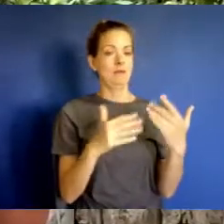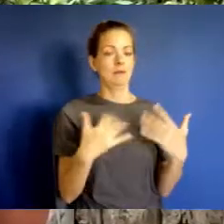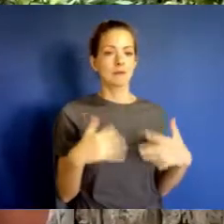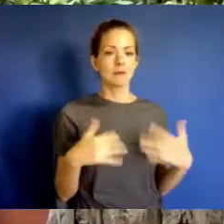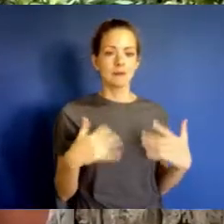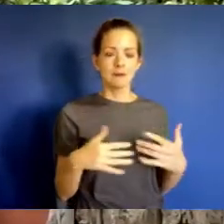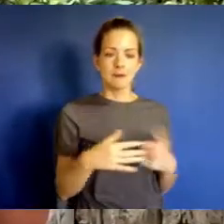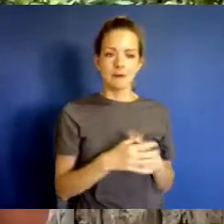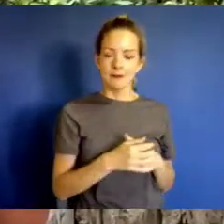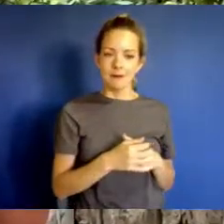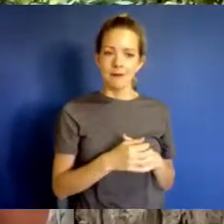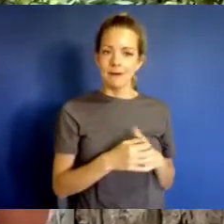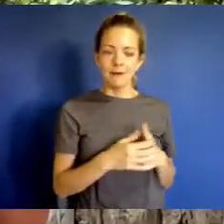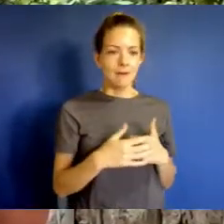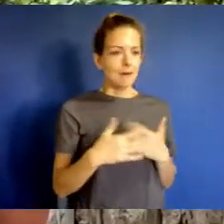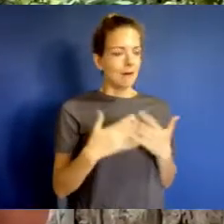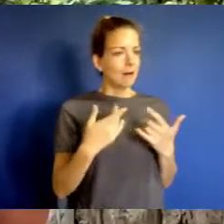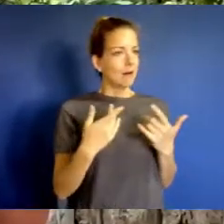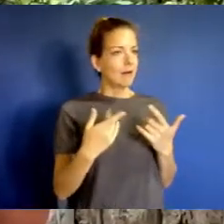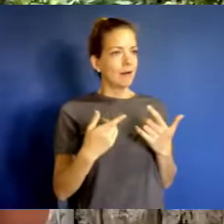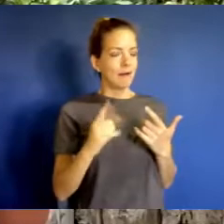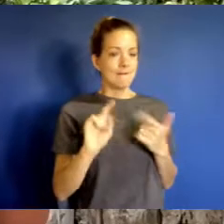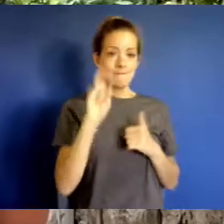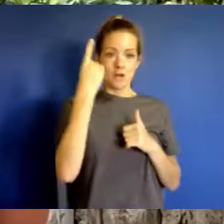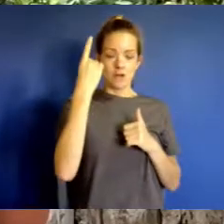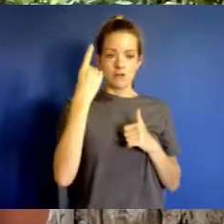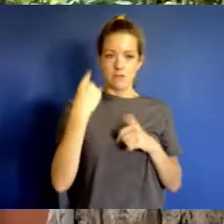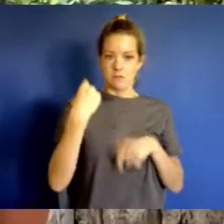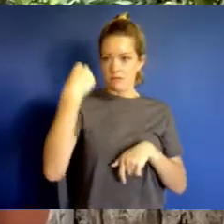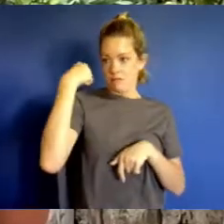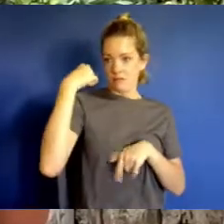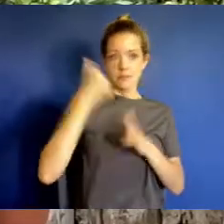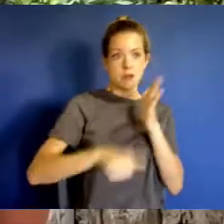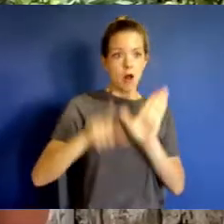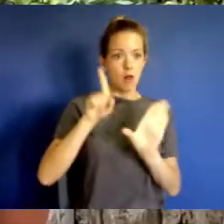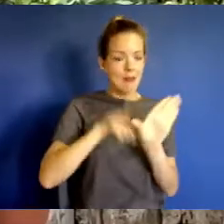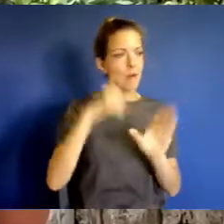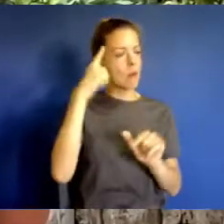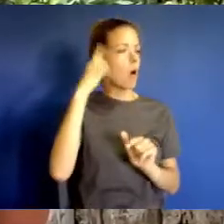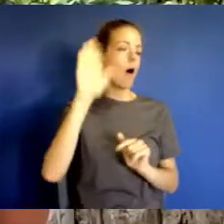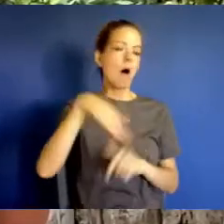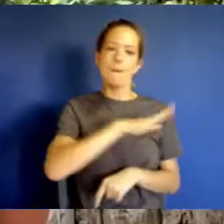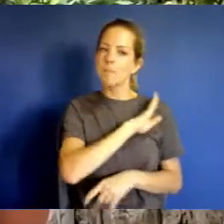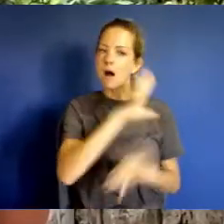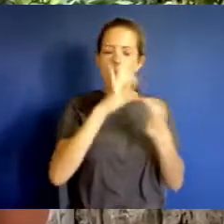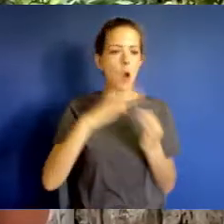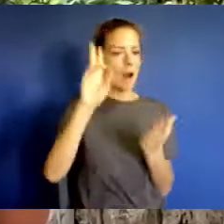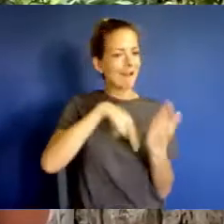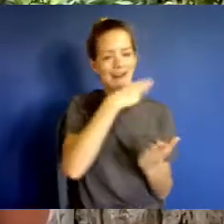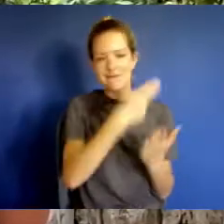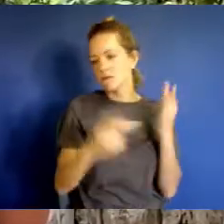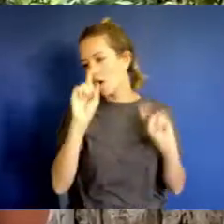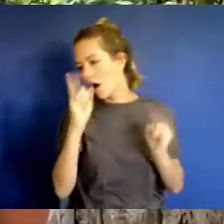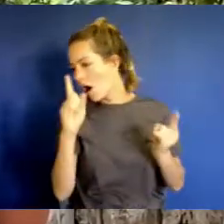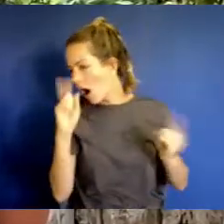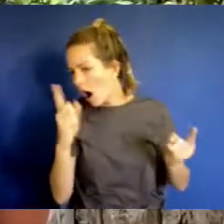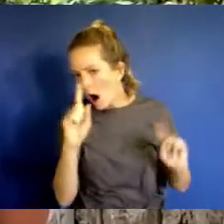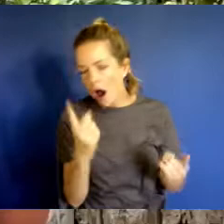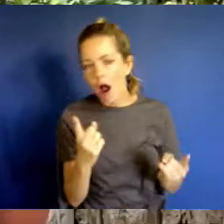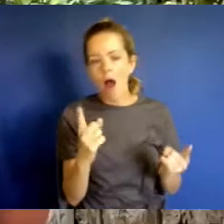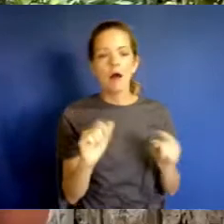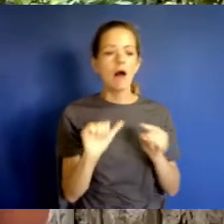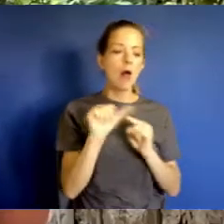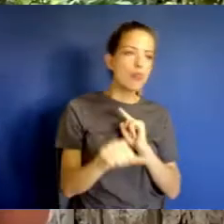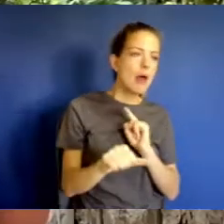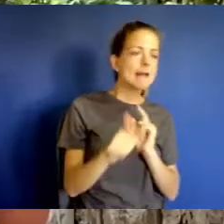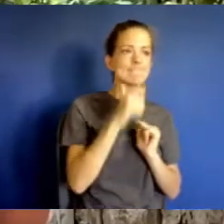We've gone through the whole roller coaster. We thought we were going to be completely cancelled. We thought we were not going to bring any yoga to anybody this year, and